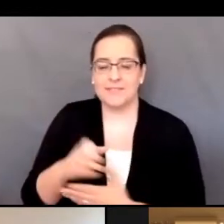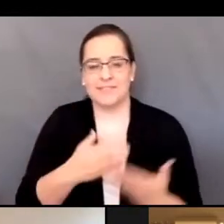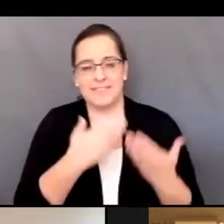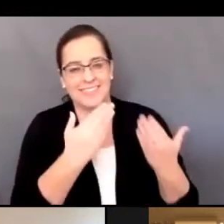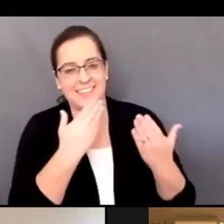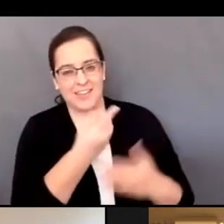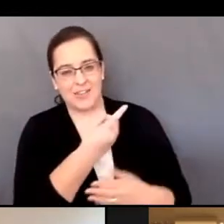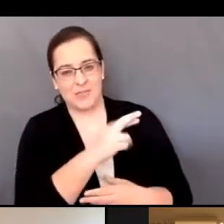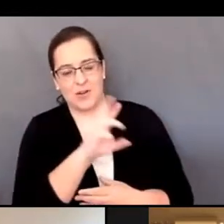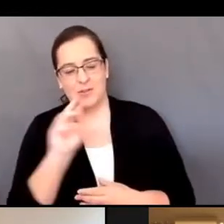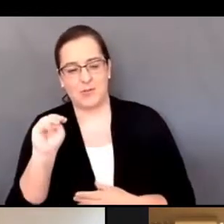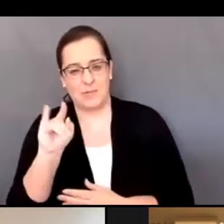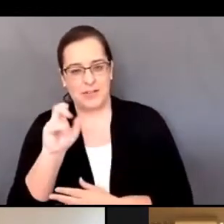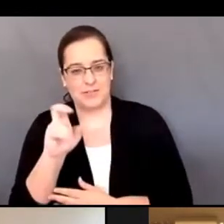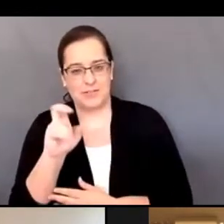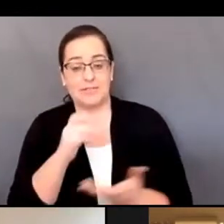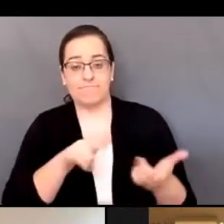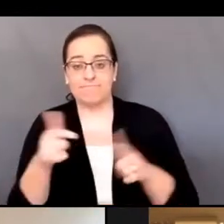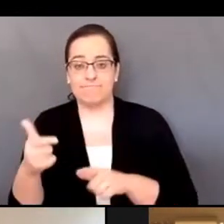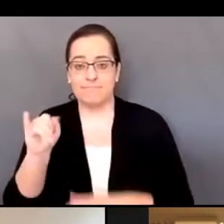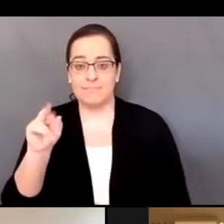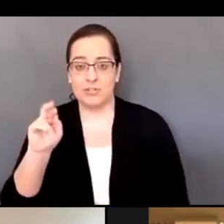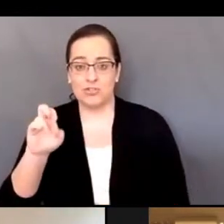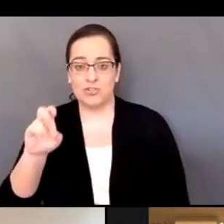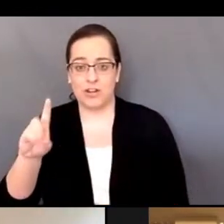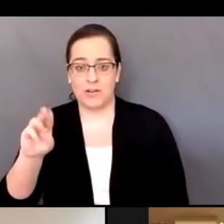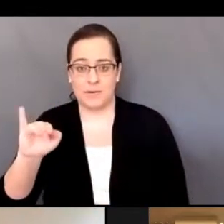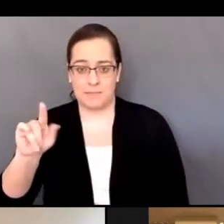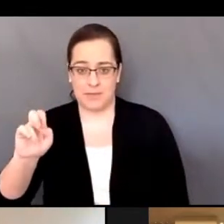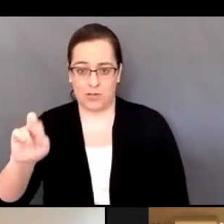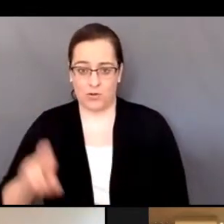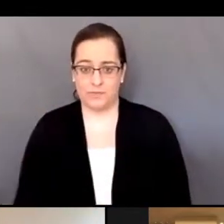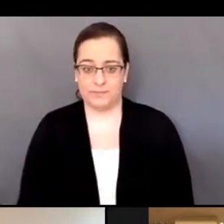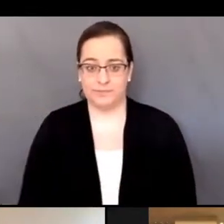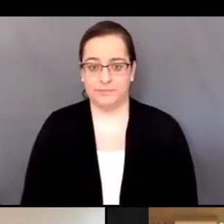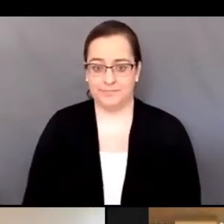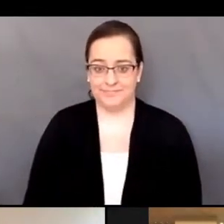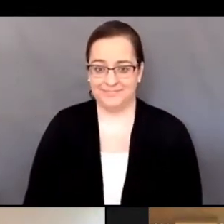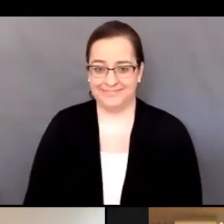Milton. This time, let's go to City Manager Jared Miller.